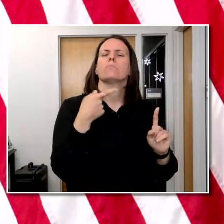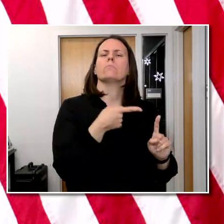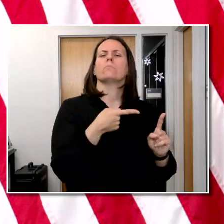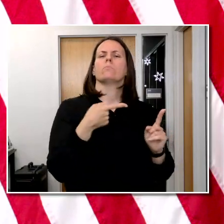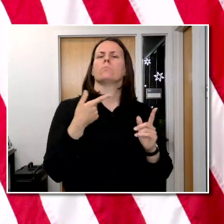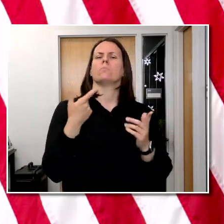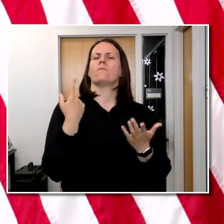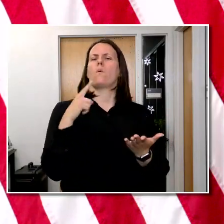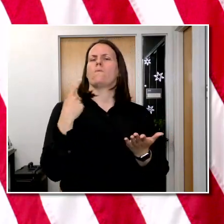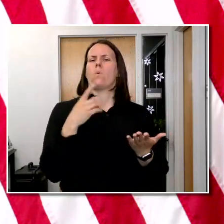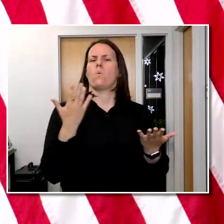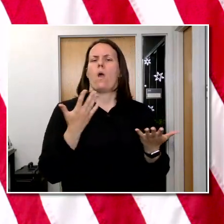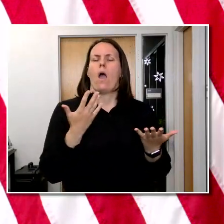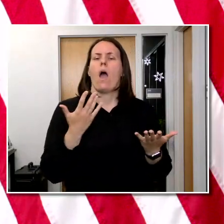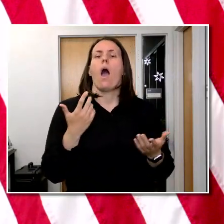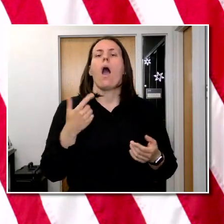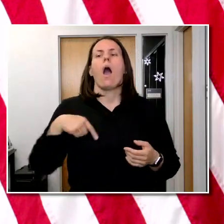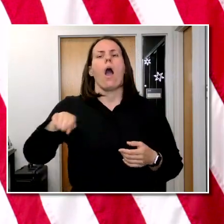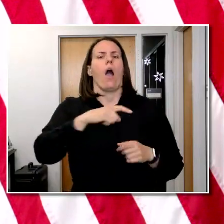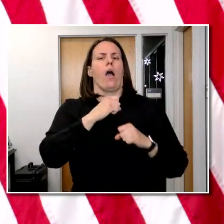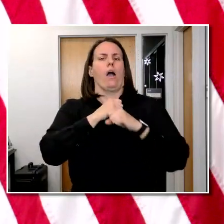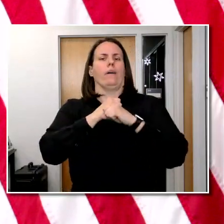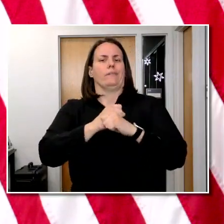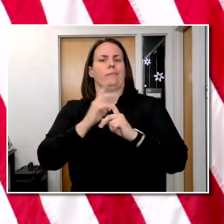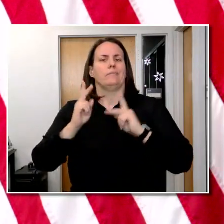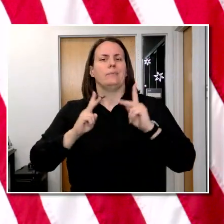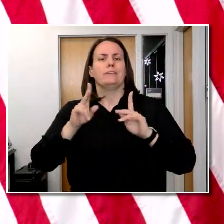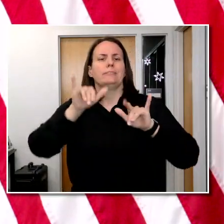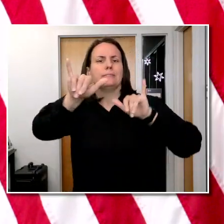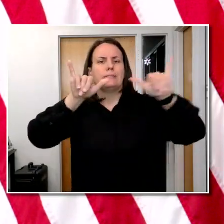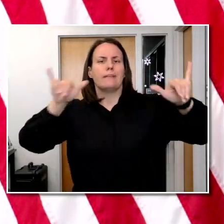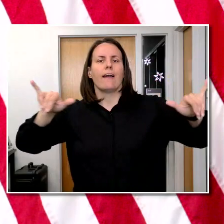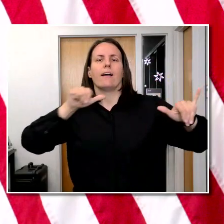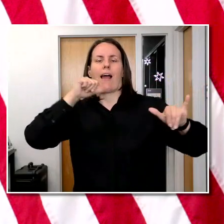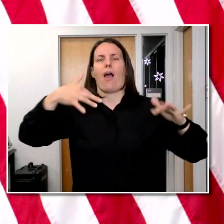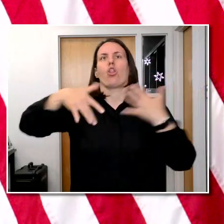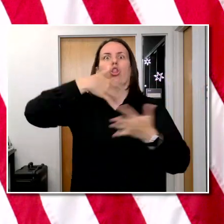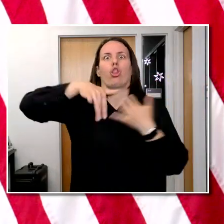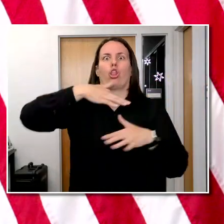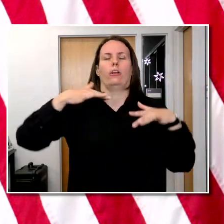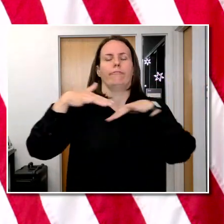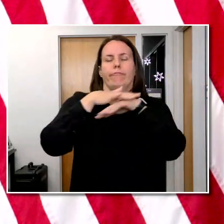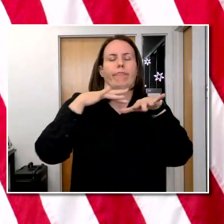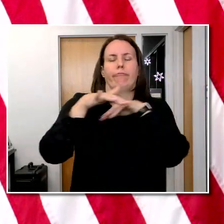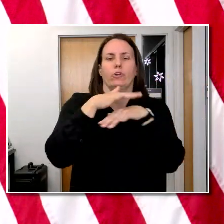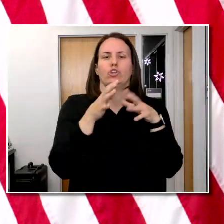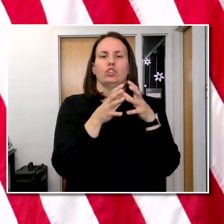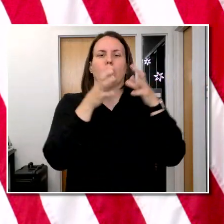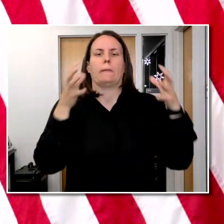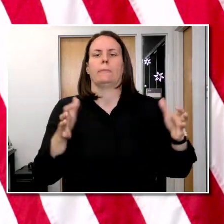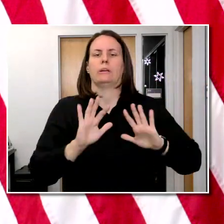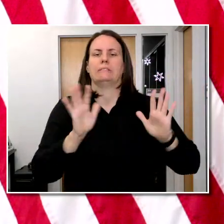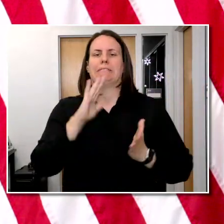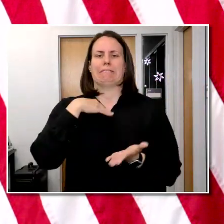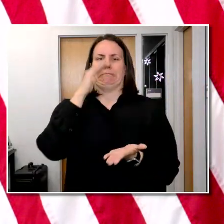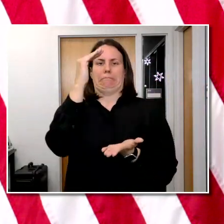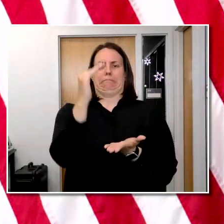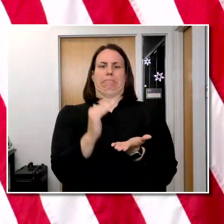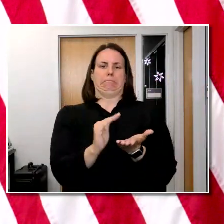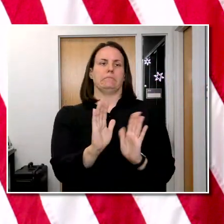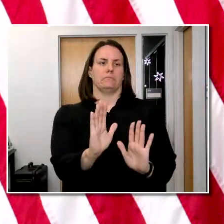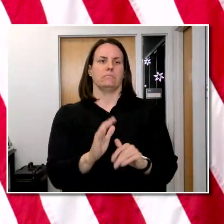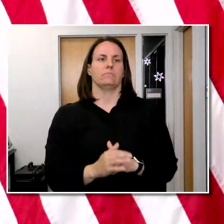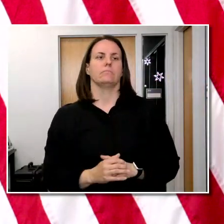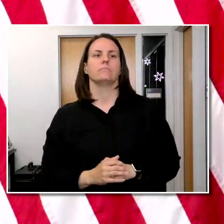serious virus. Under Safer at Home, because we have essential businesses open, we have